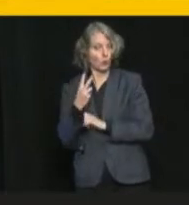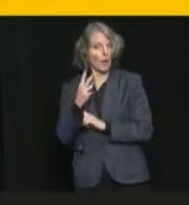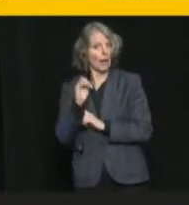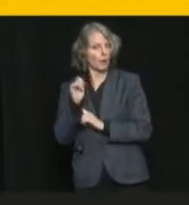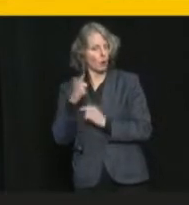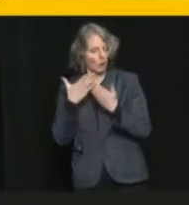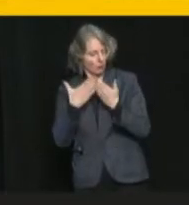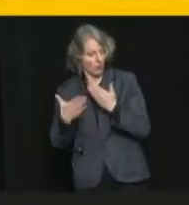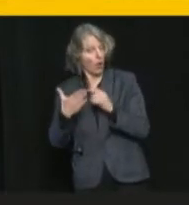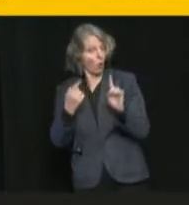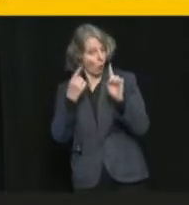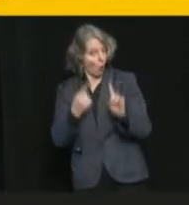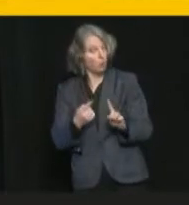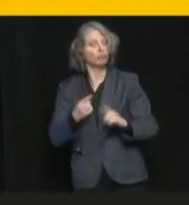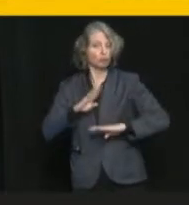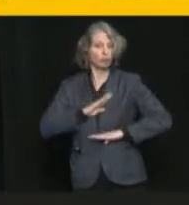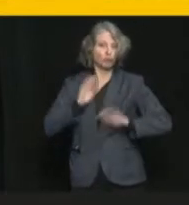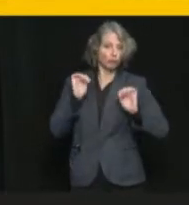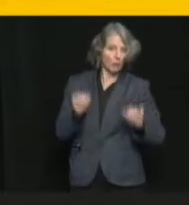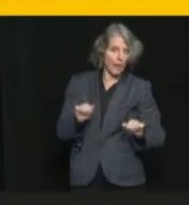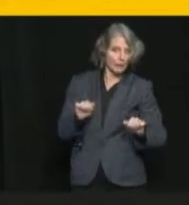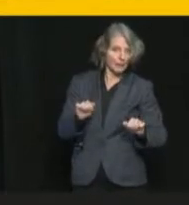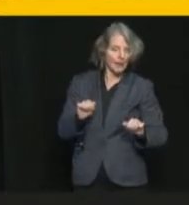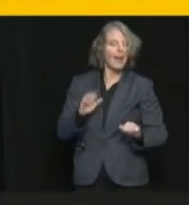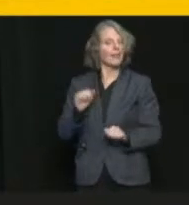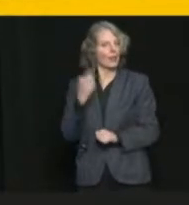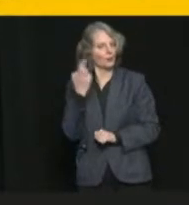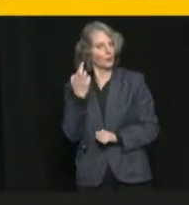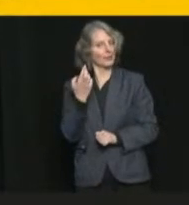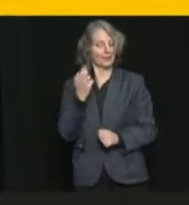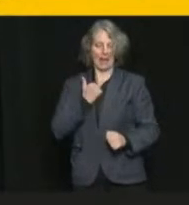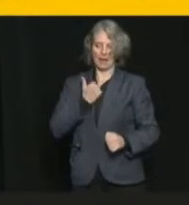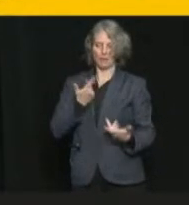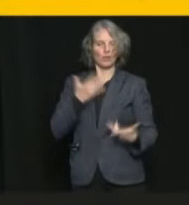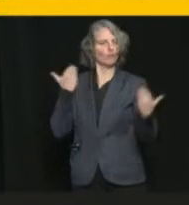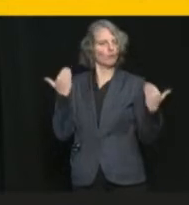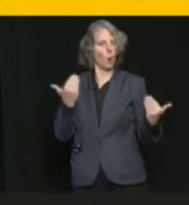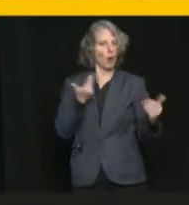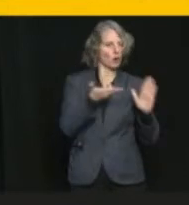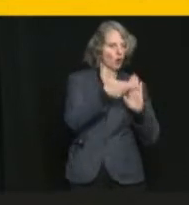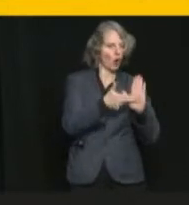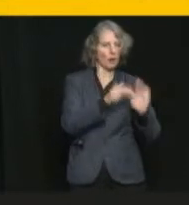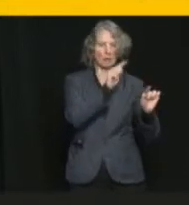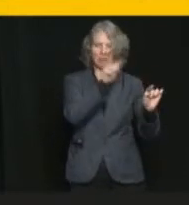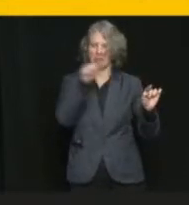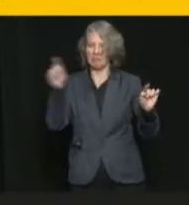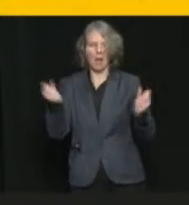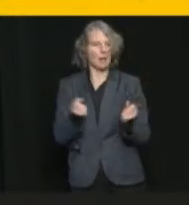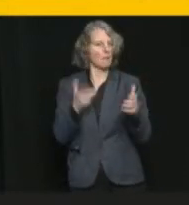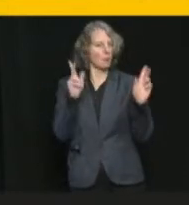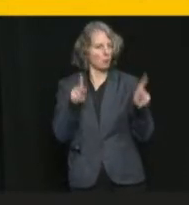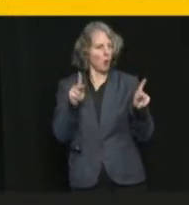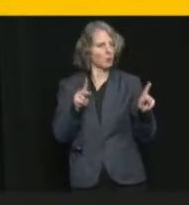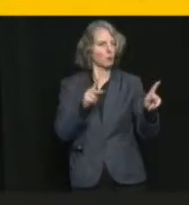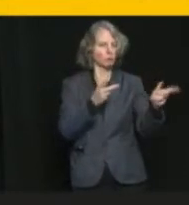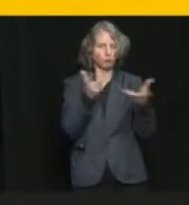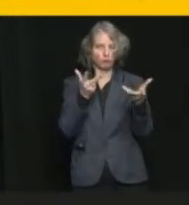is why we have made sure, Canada has made sure to have as many doses as possible reserved for each person who wants